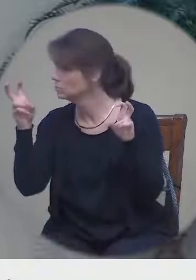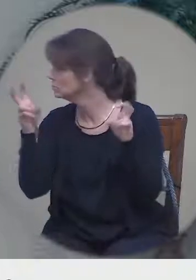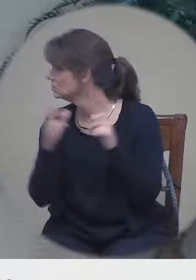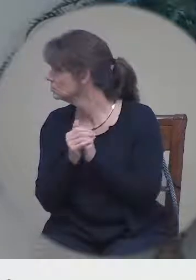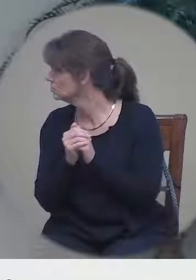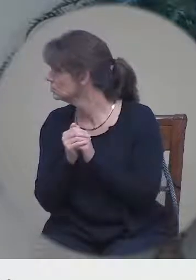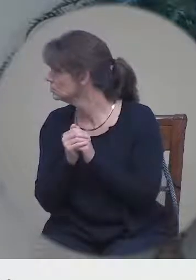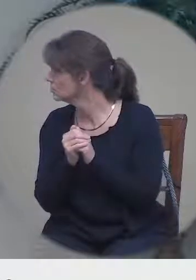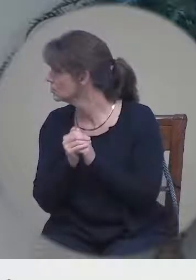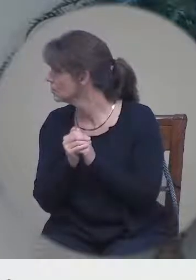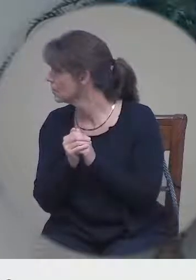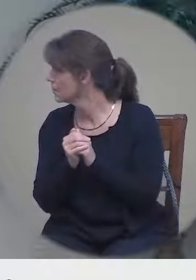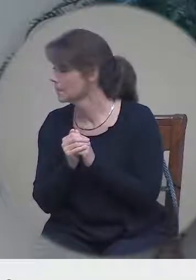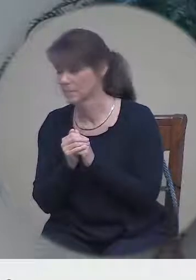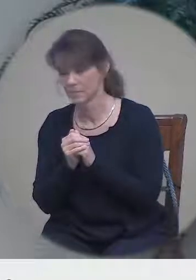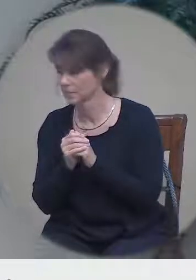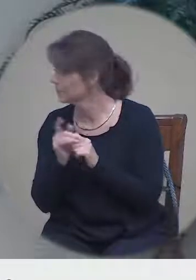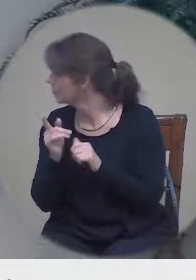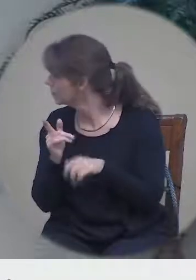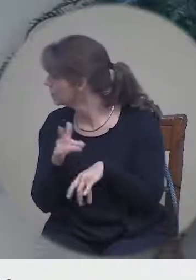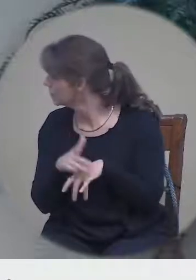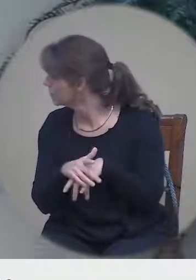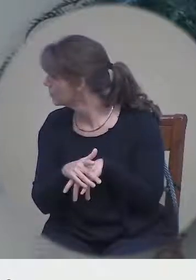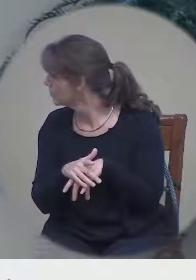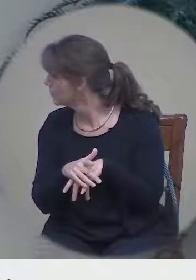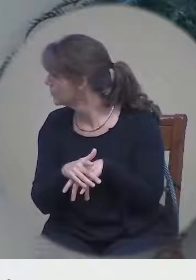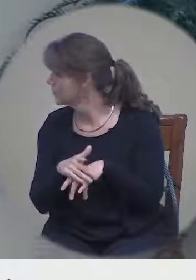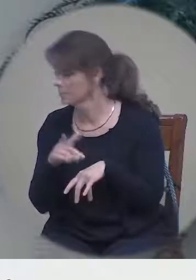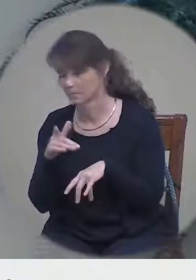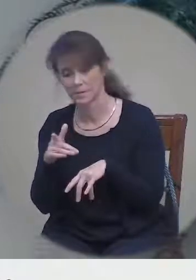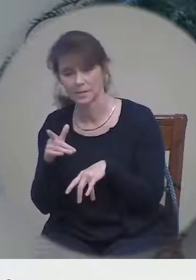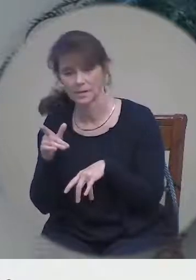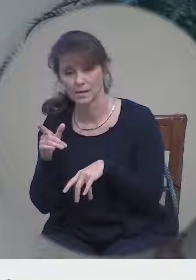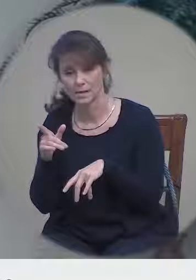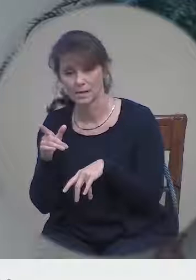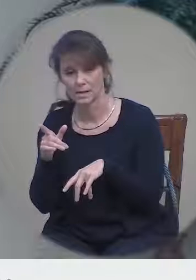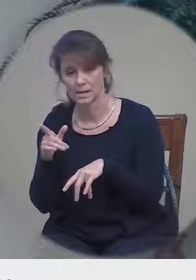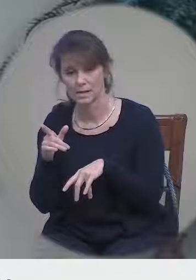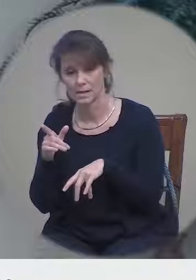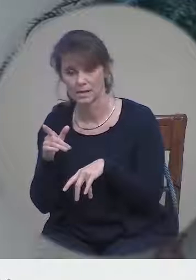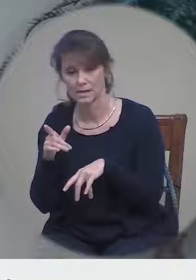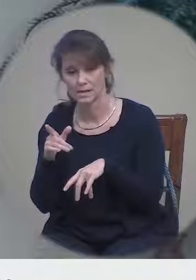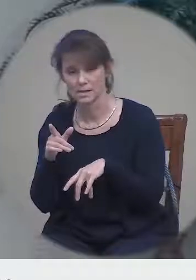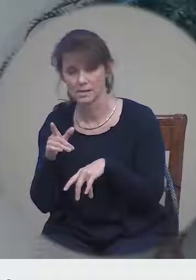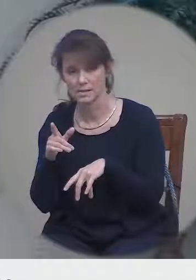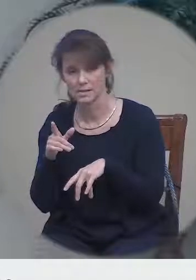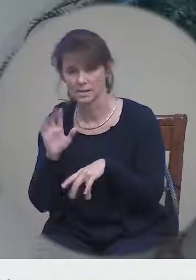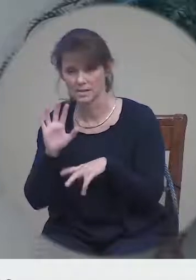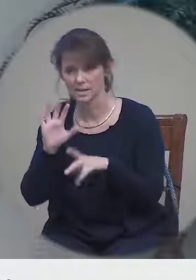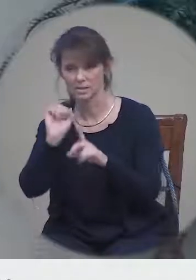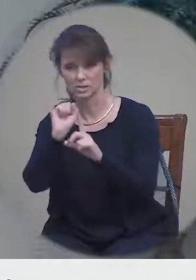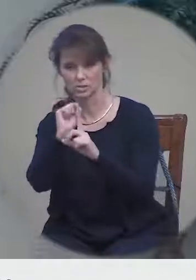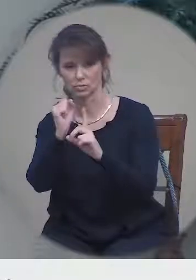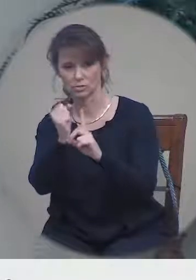It's a quote from Proverbs. We'll look at it in just a moment. But kind of dissect this out for just a moment.